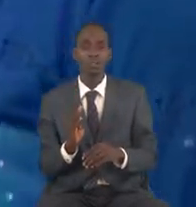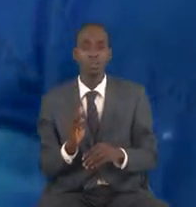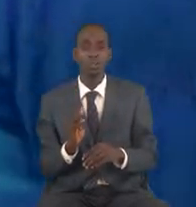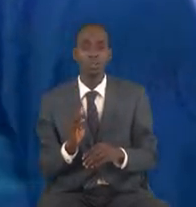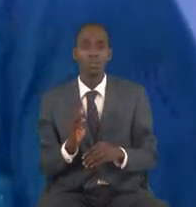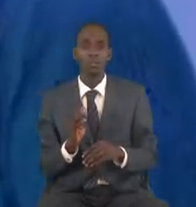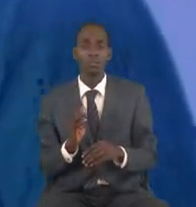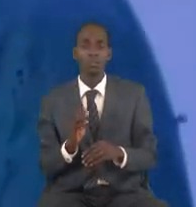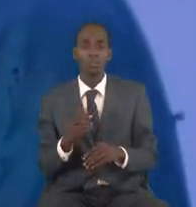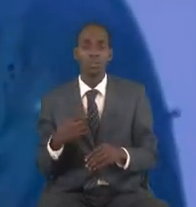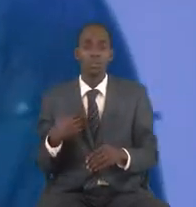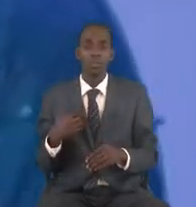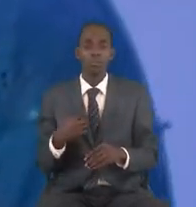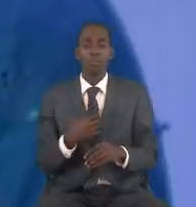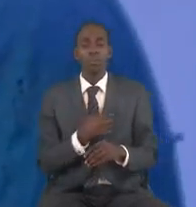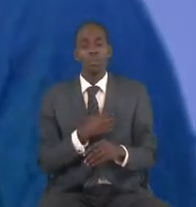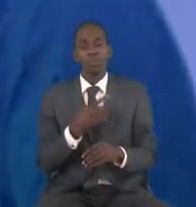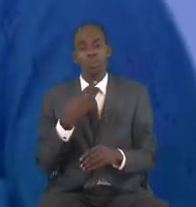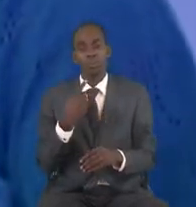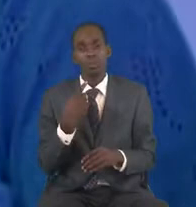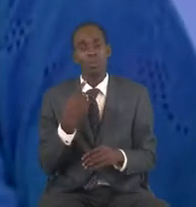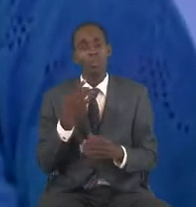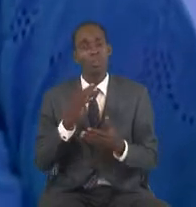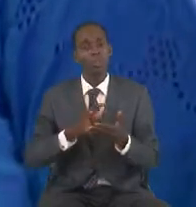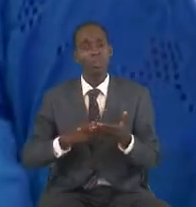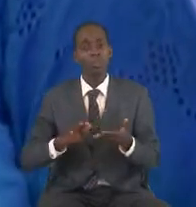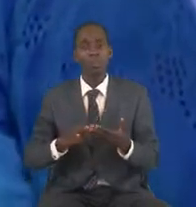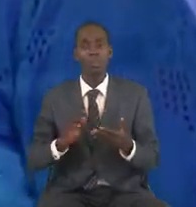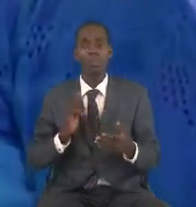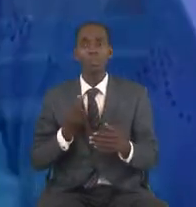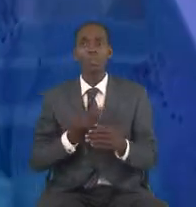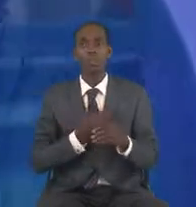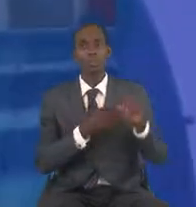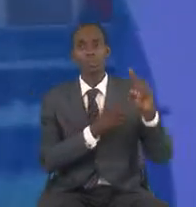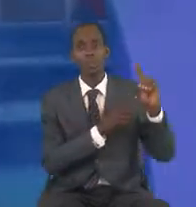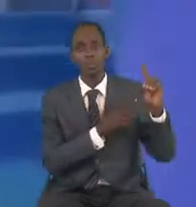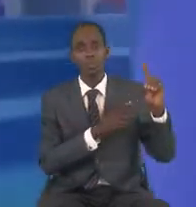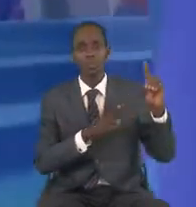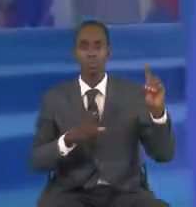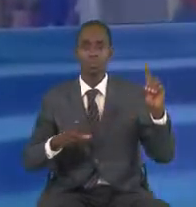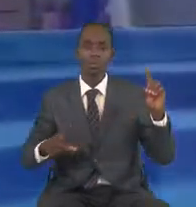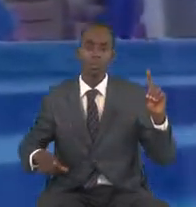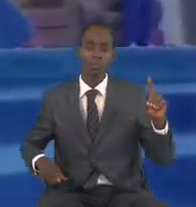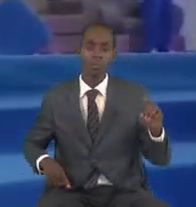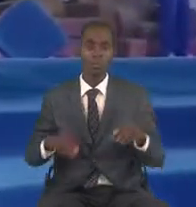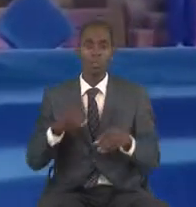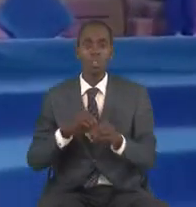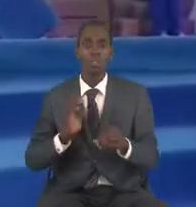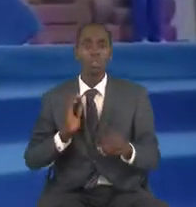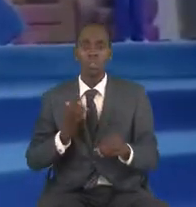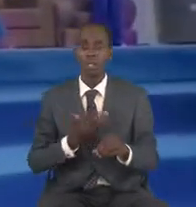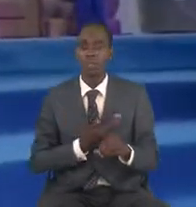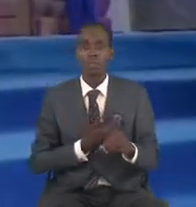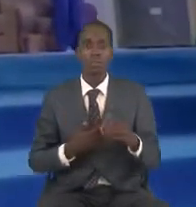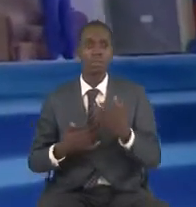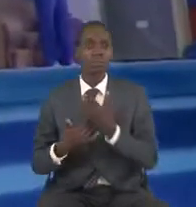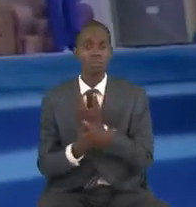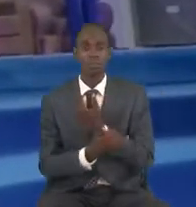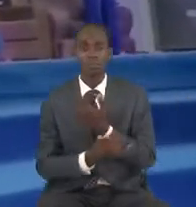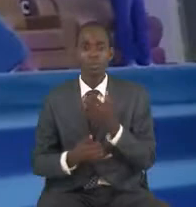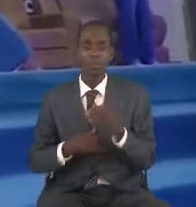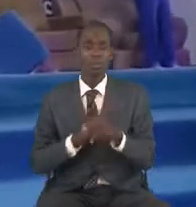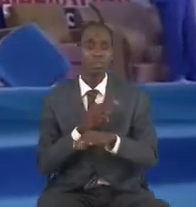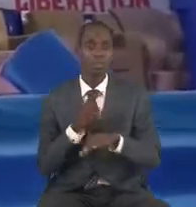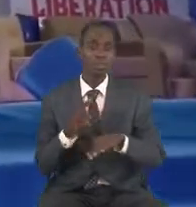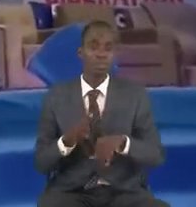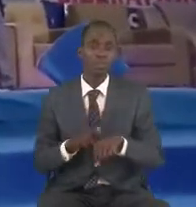we say, forgive us, Lord. If salvation was to be paid for, even